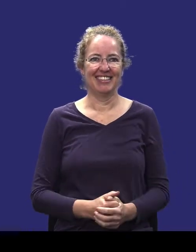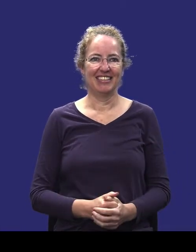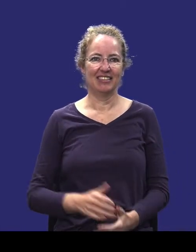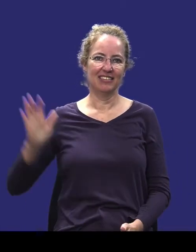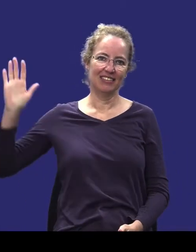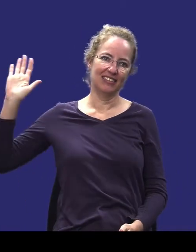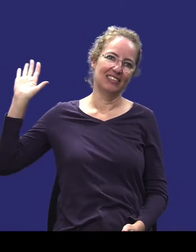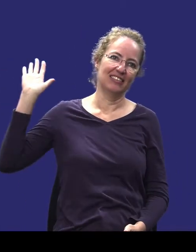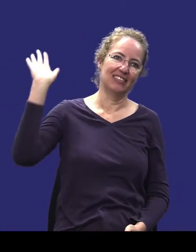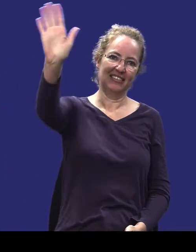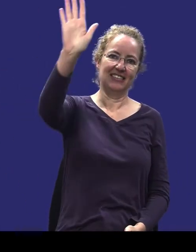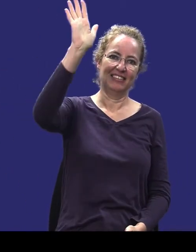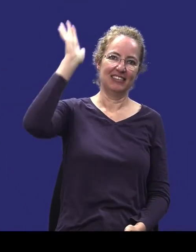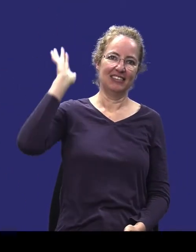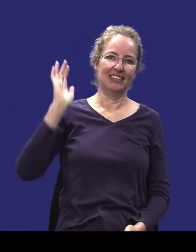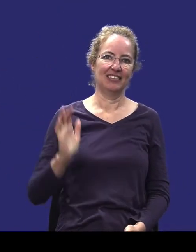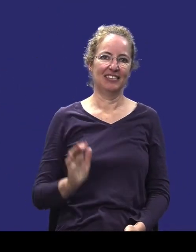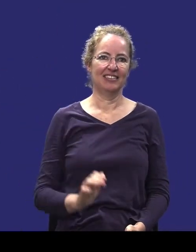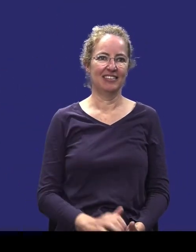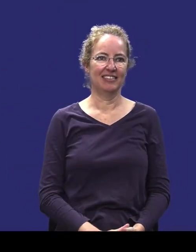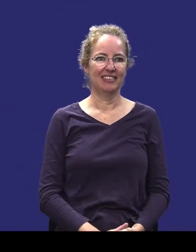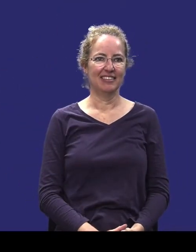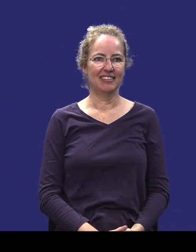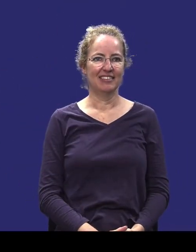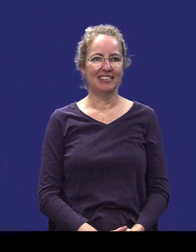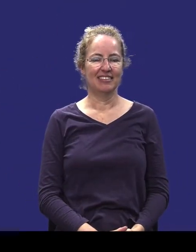give a high five.